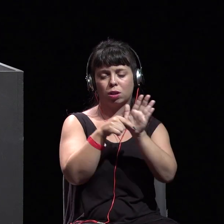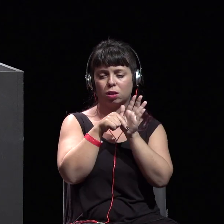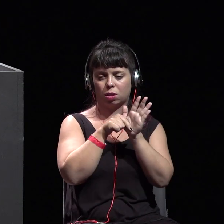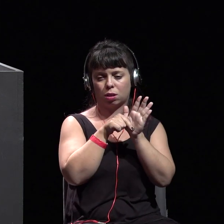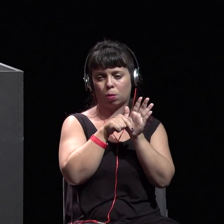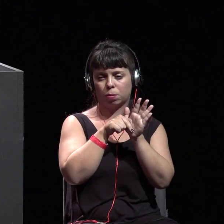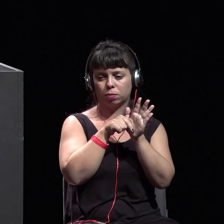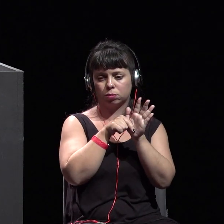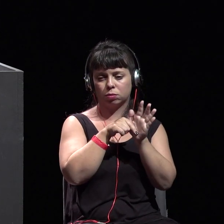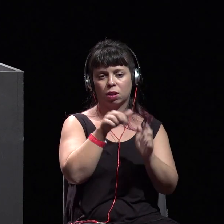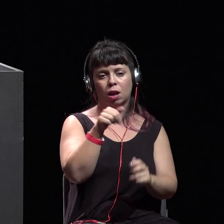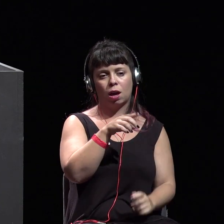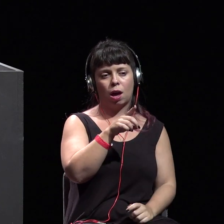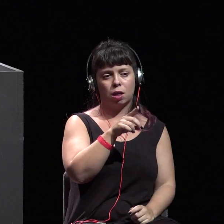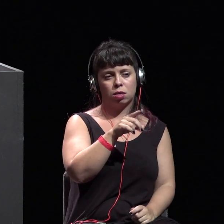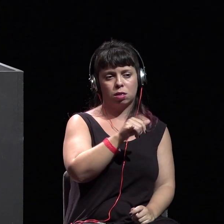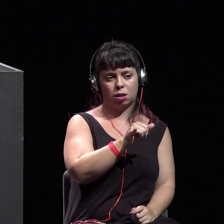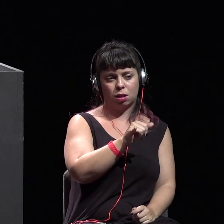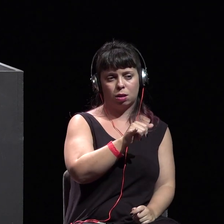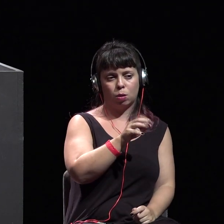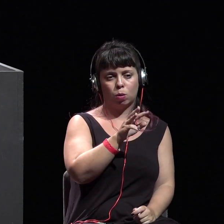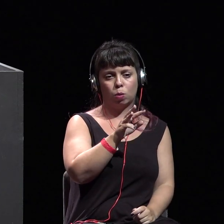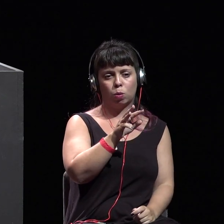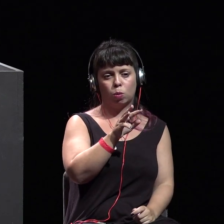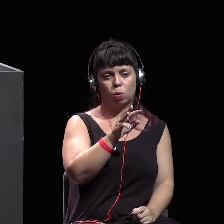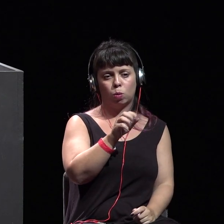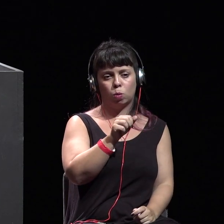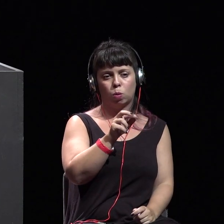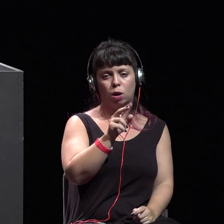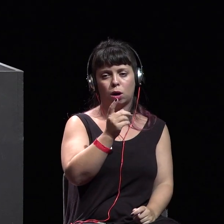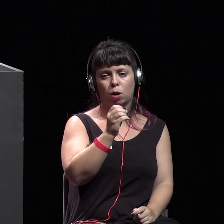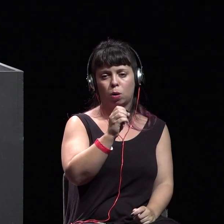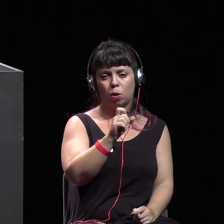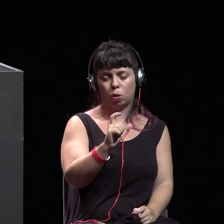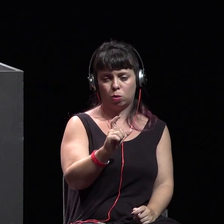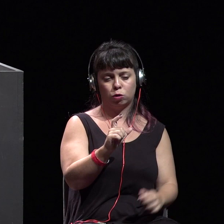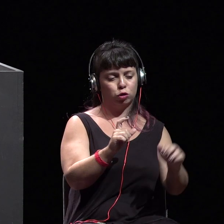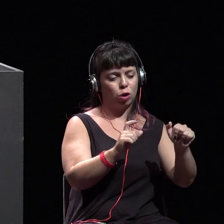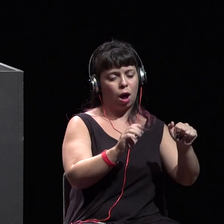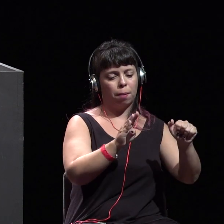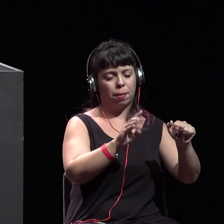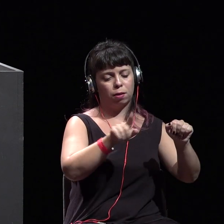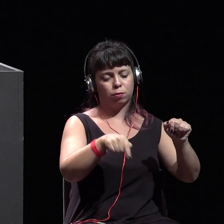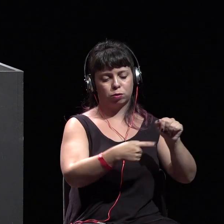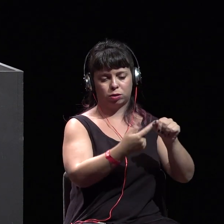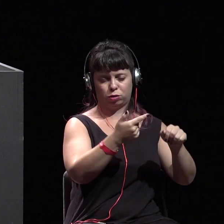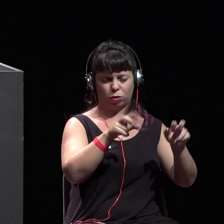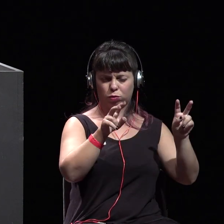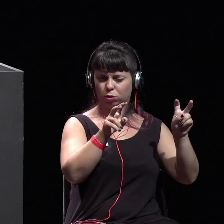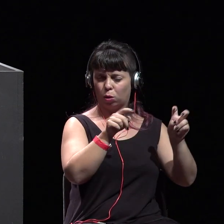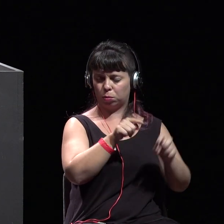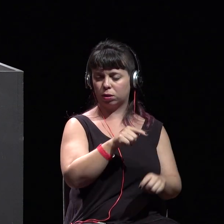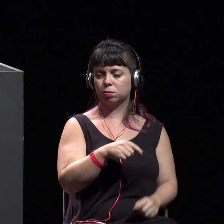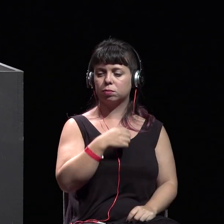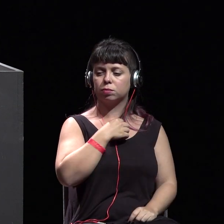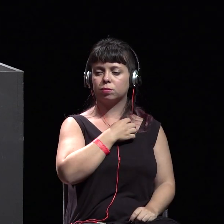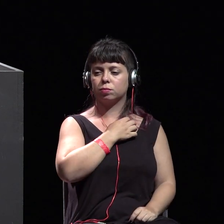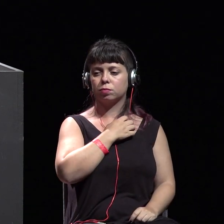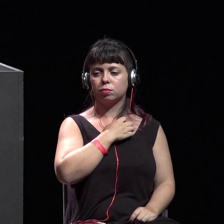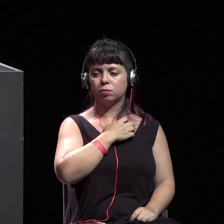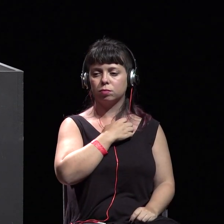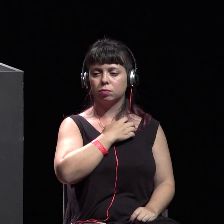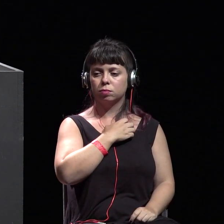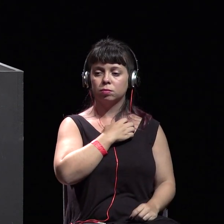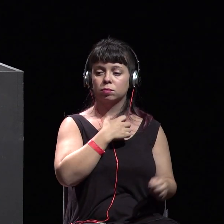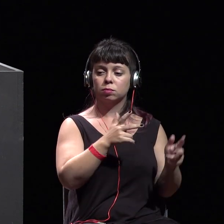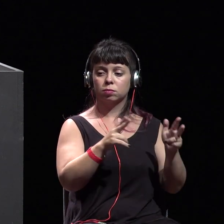was on show at the time Trump tear-gassed the migrant families. Andy Warhol's Death and Disaster series performs a critique of state violence, and